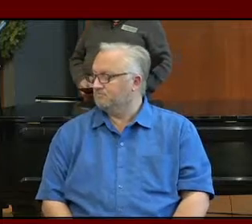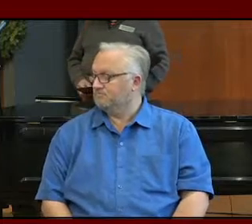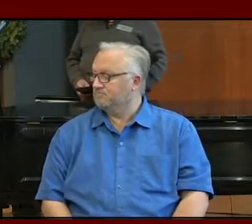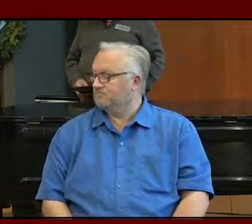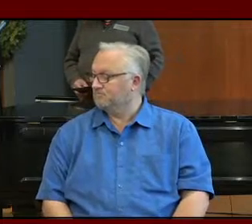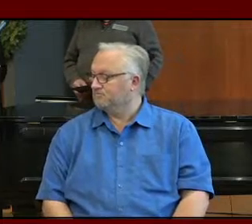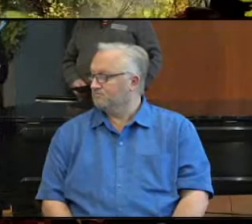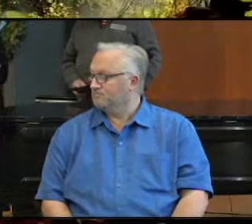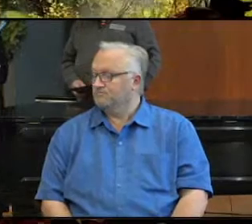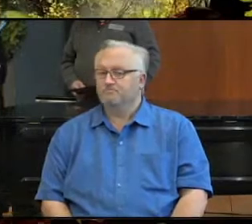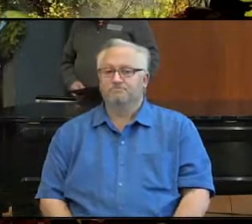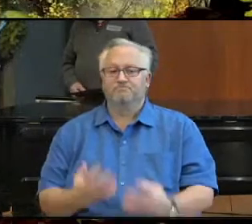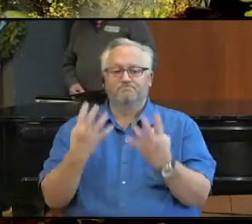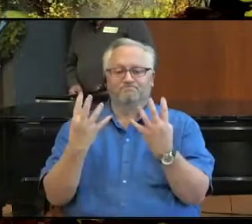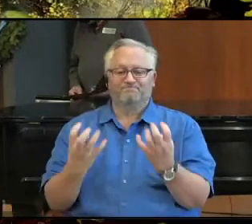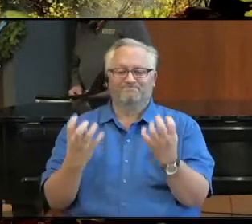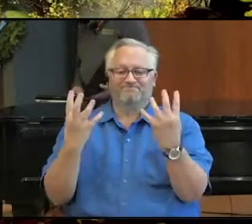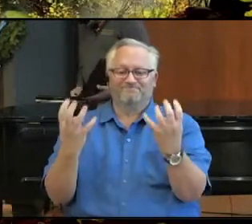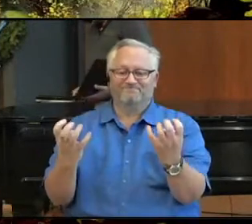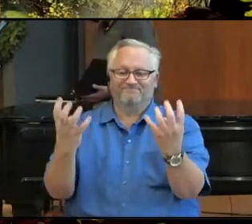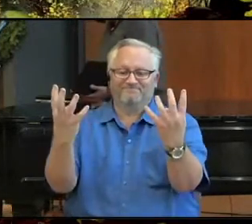aspiramos. You can be seated.